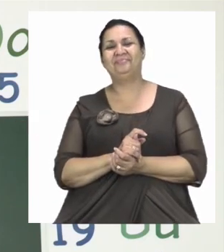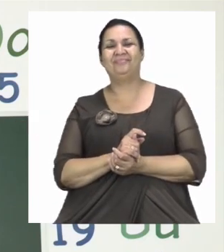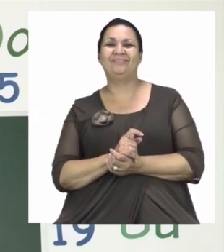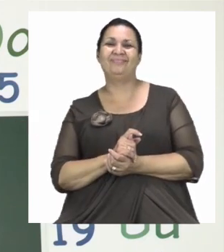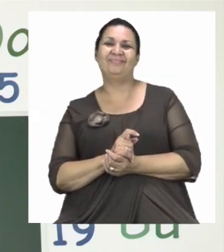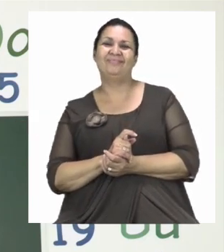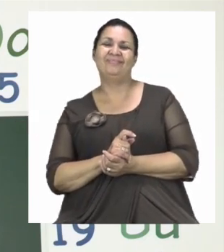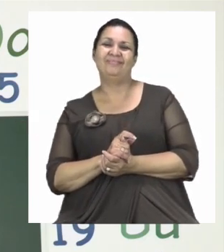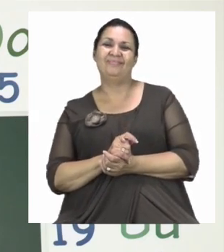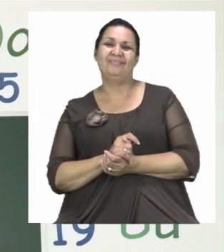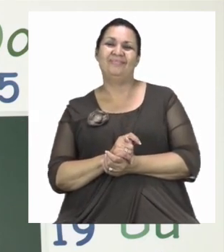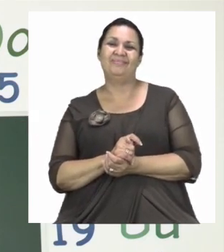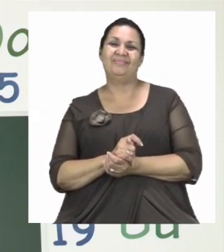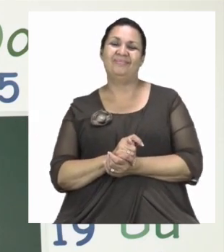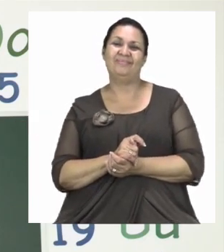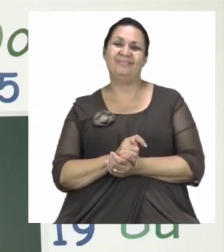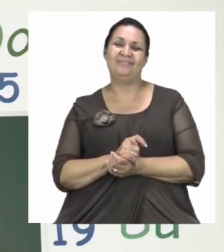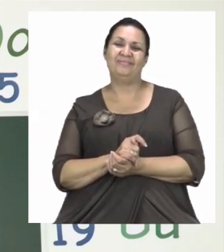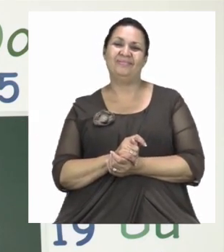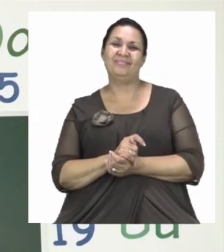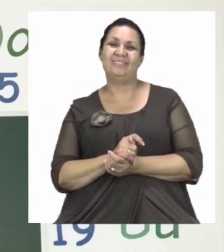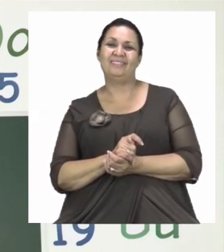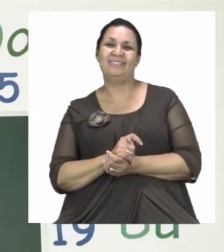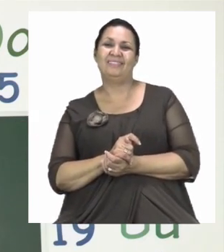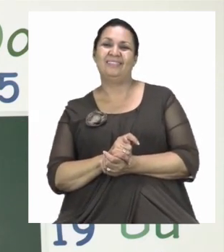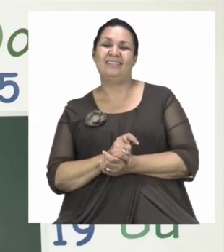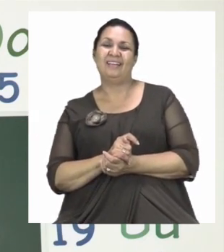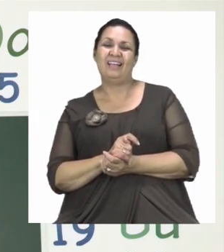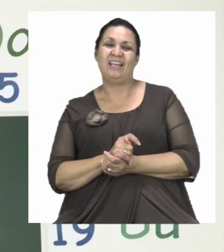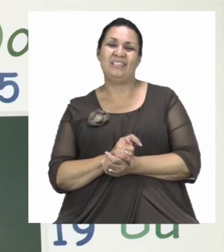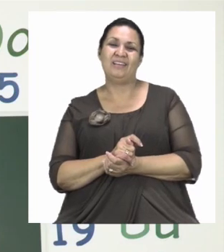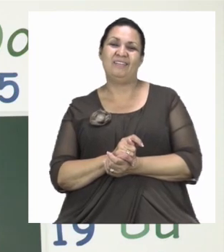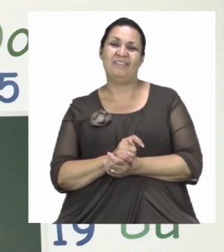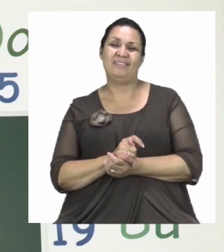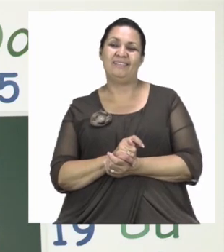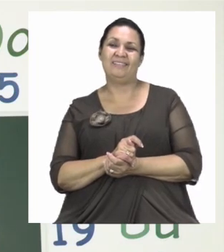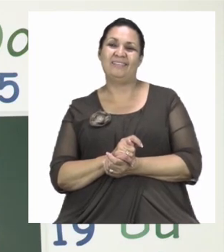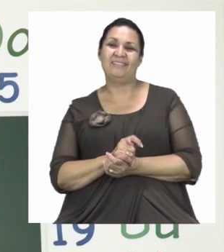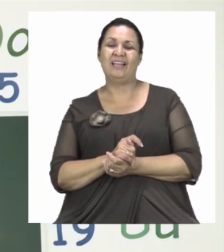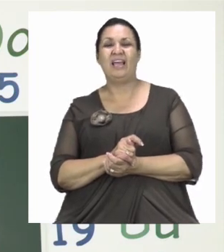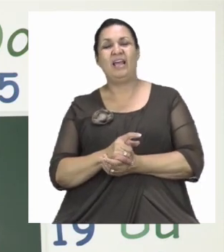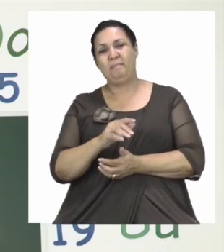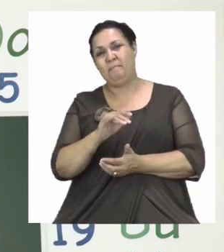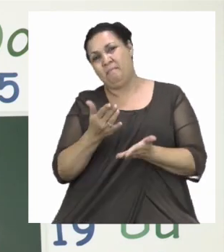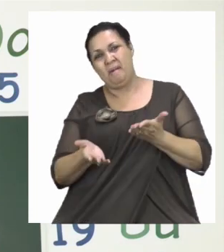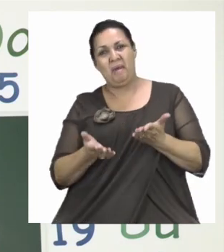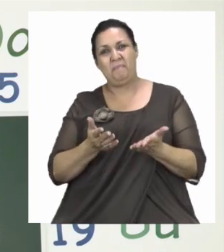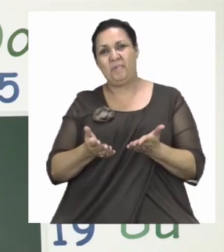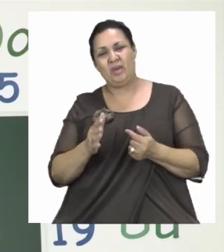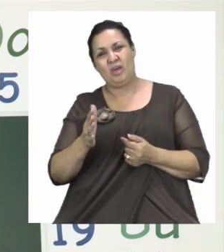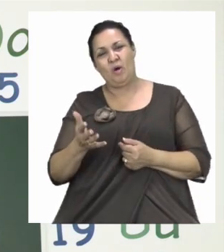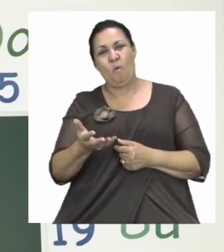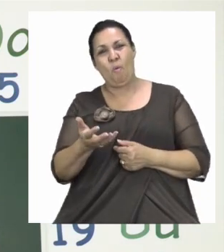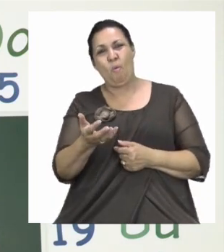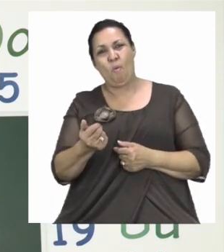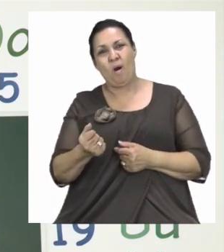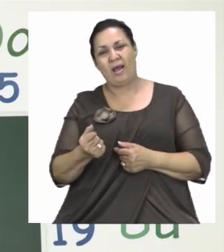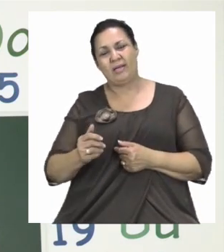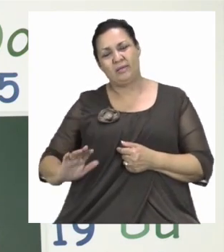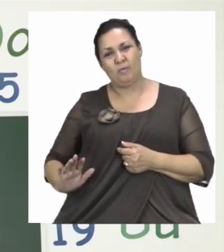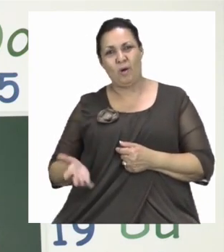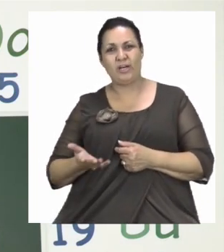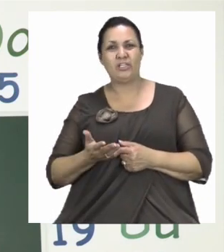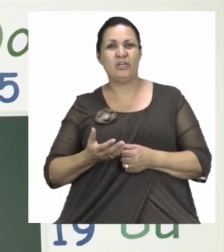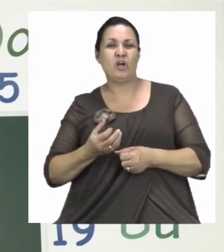now. Now, in order for you to make anything like coffee or tea, there are 3 main ingredients